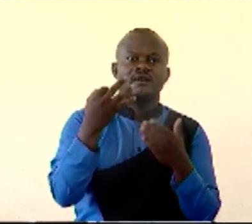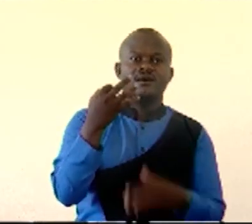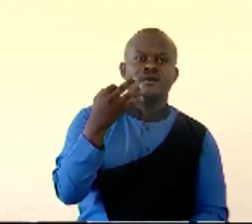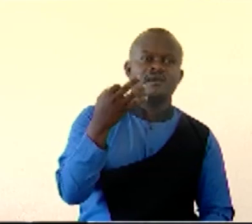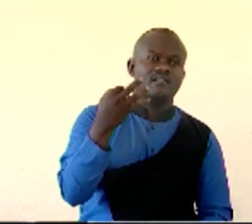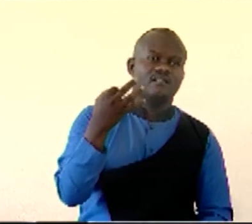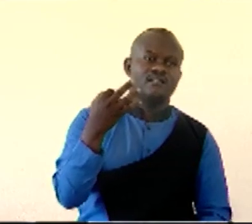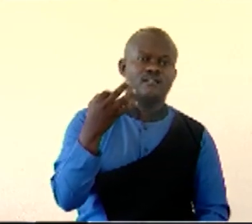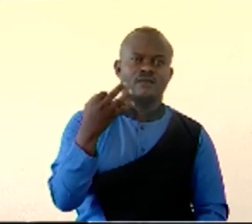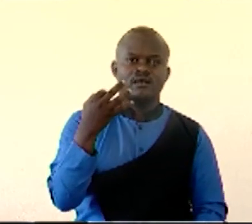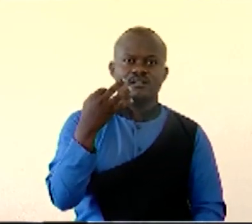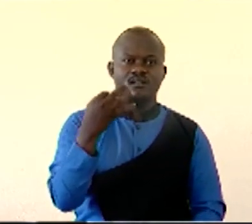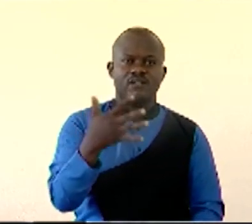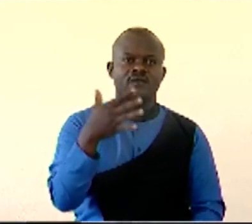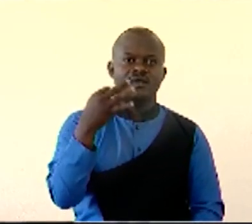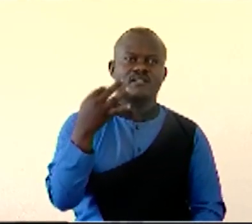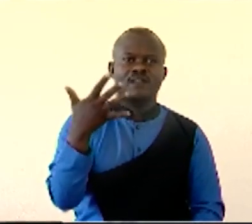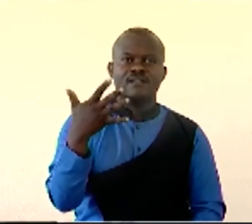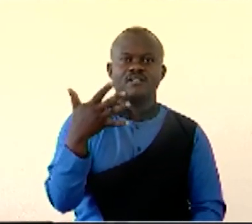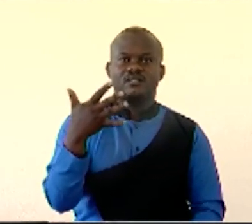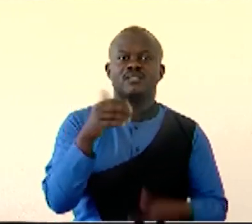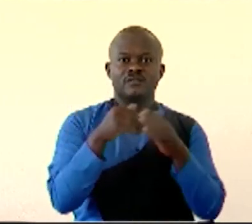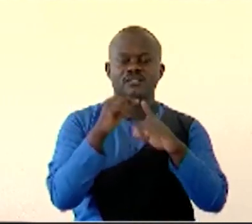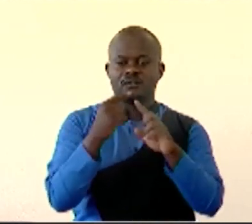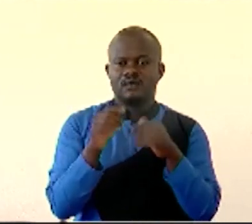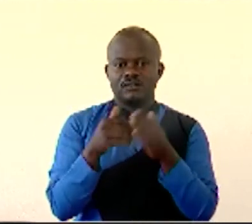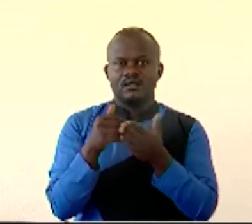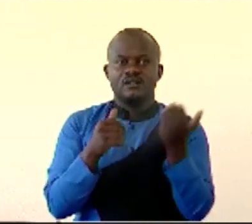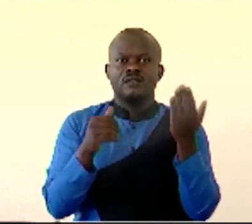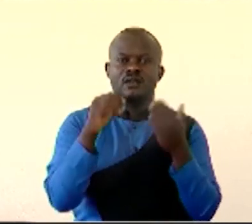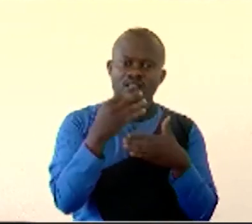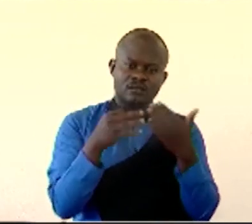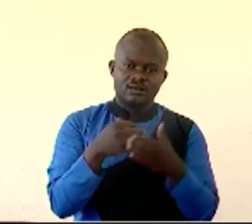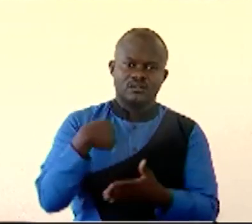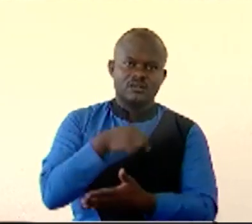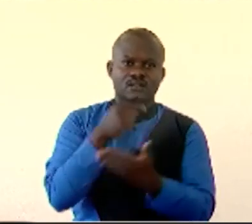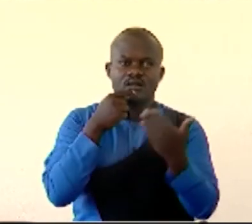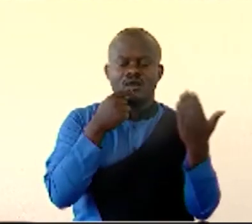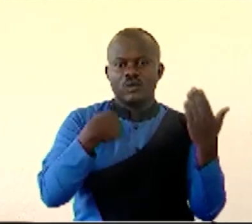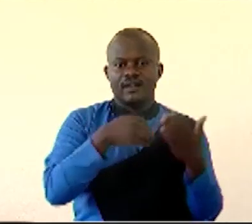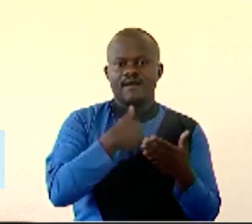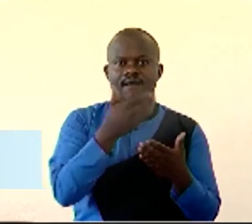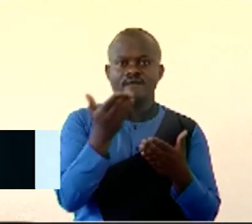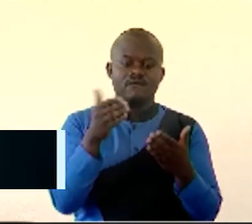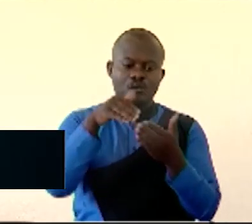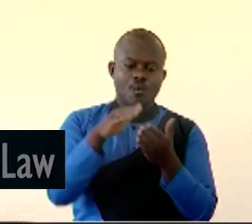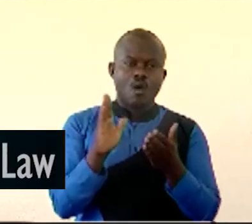5,357. If you multiply this by 3. So we have